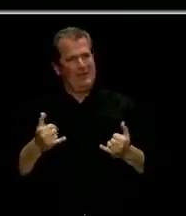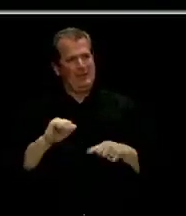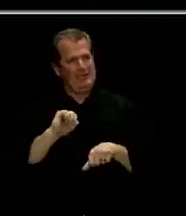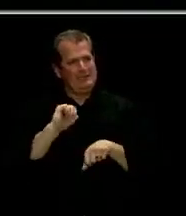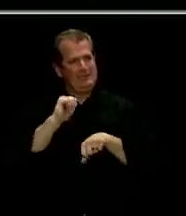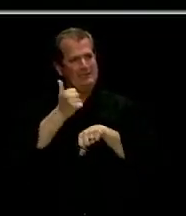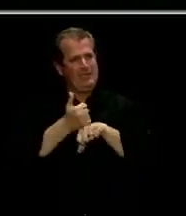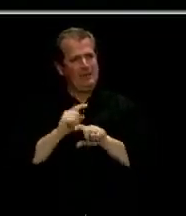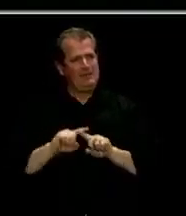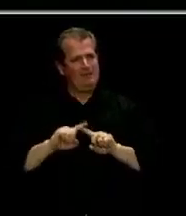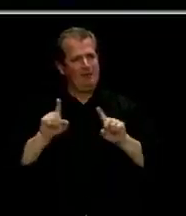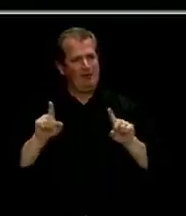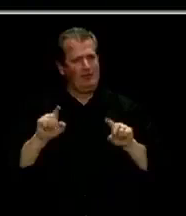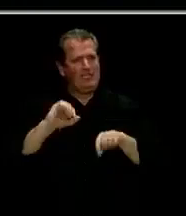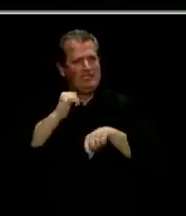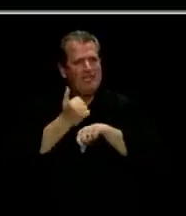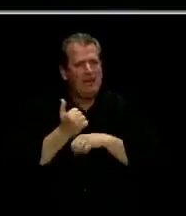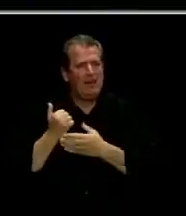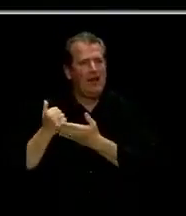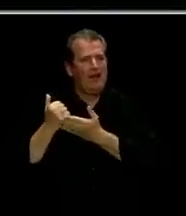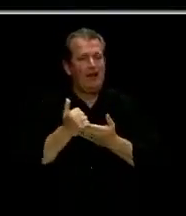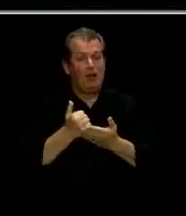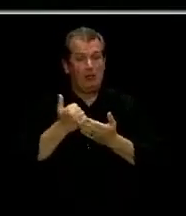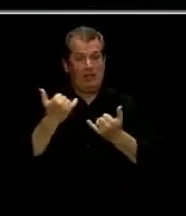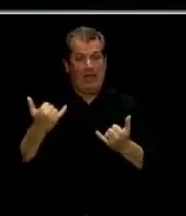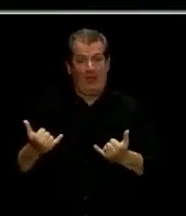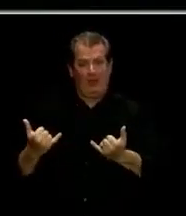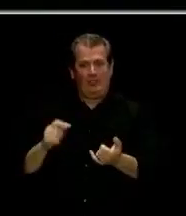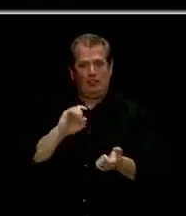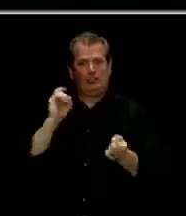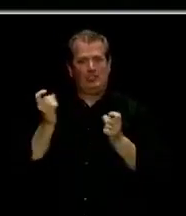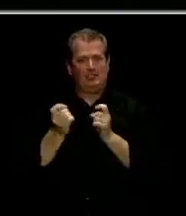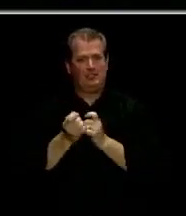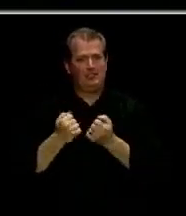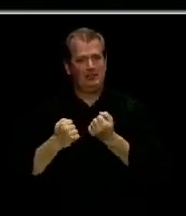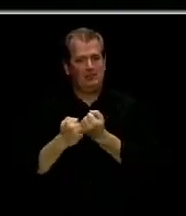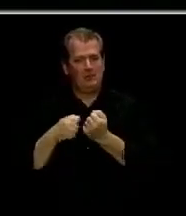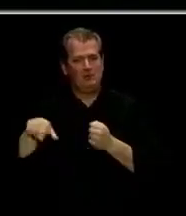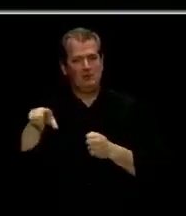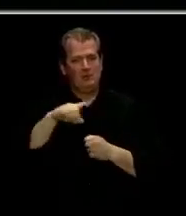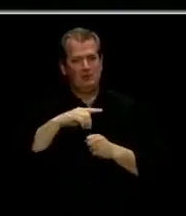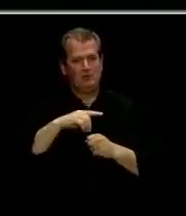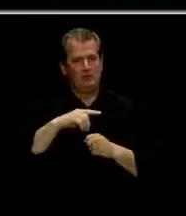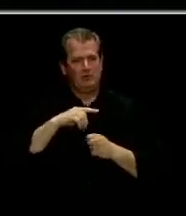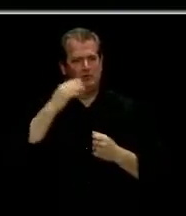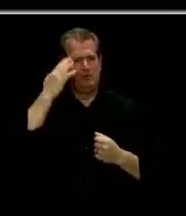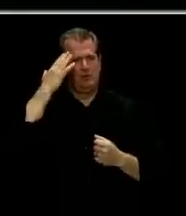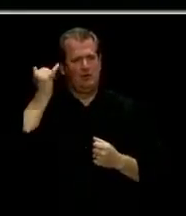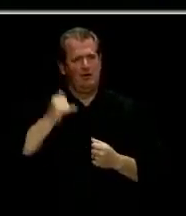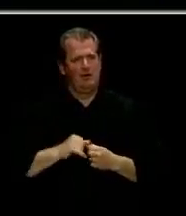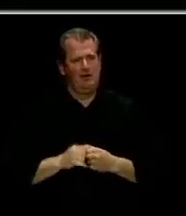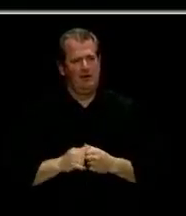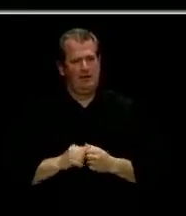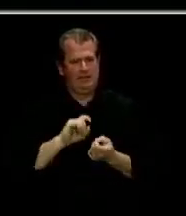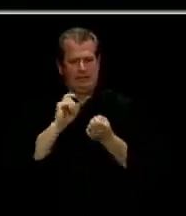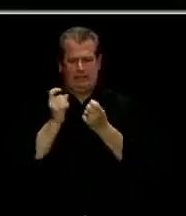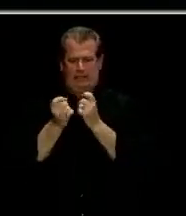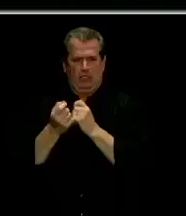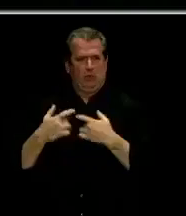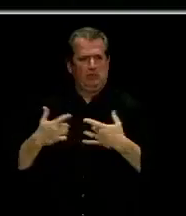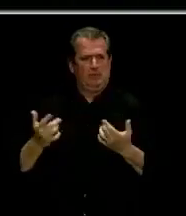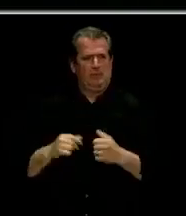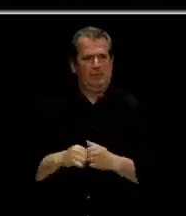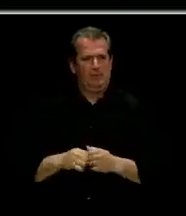accommodate those differences than it ever has in the past. And the reason that change has happened has